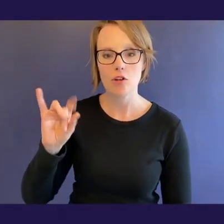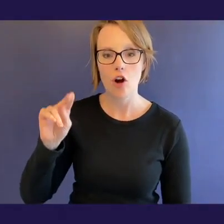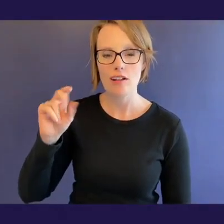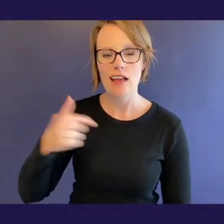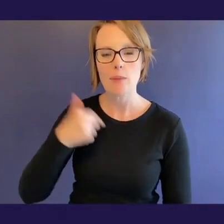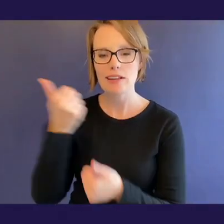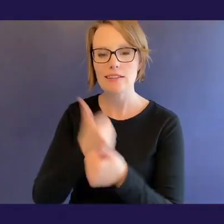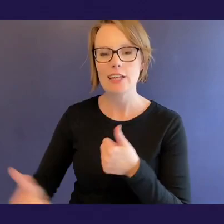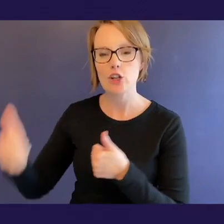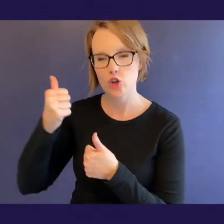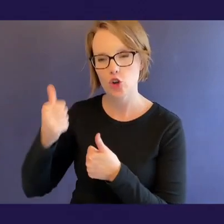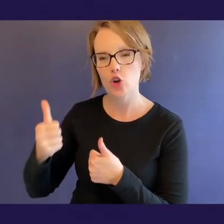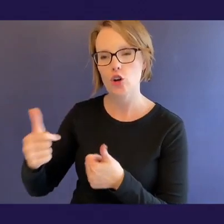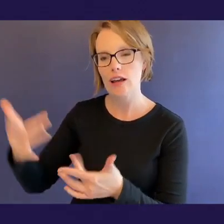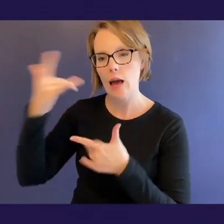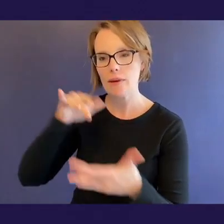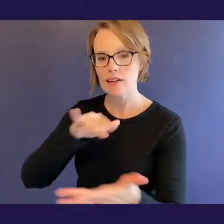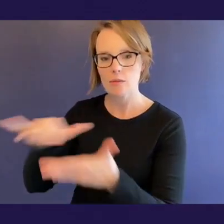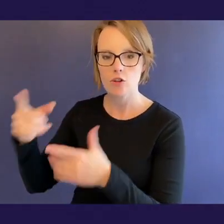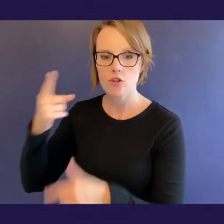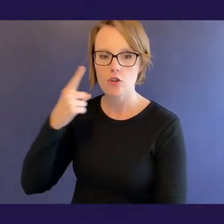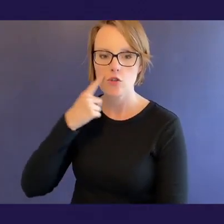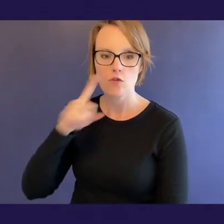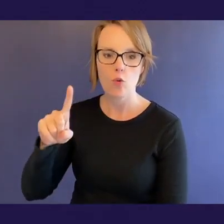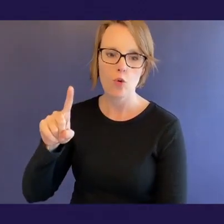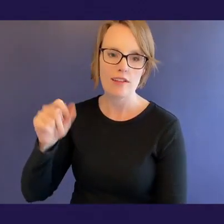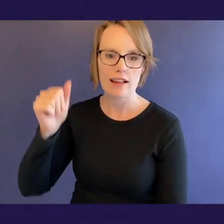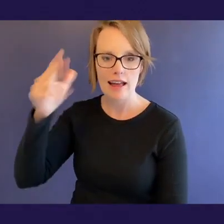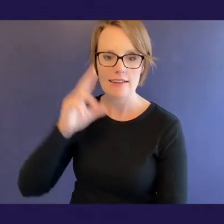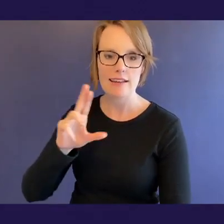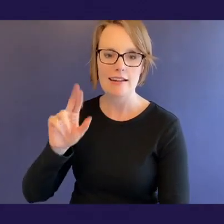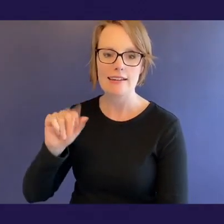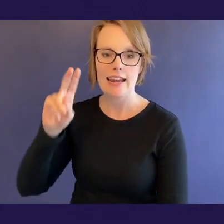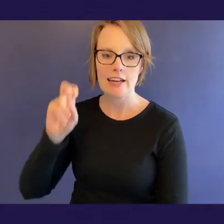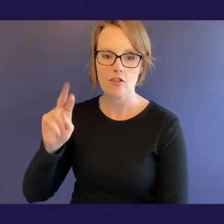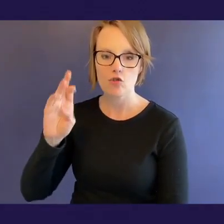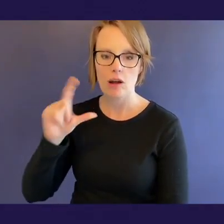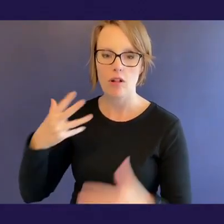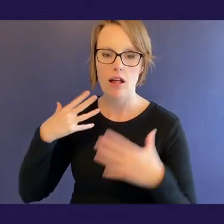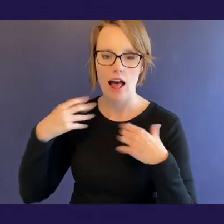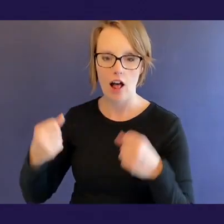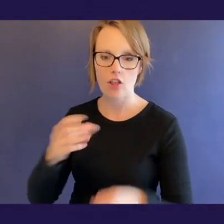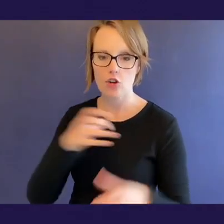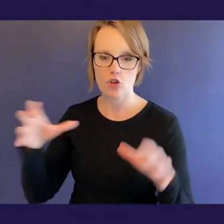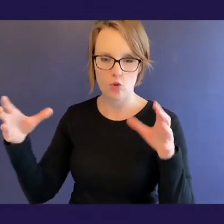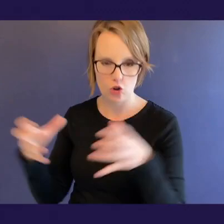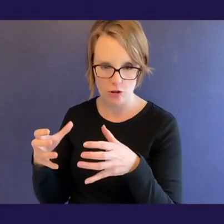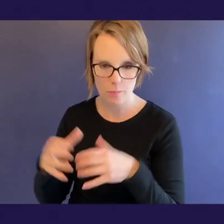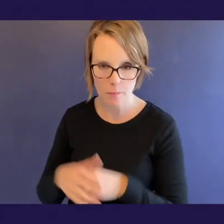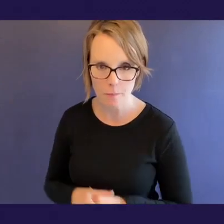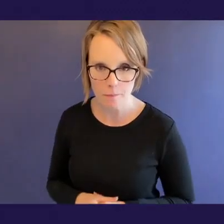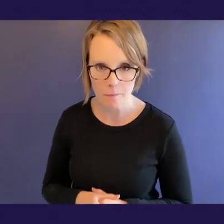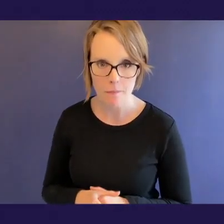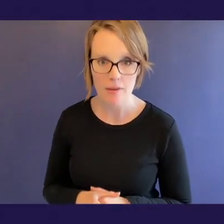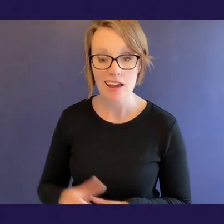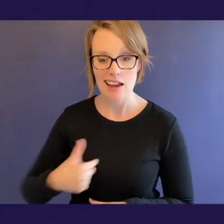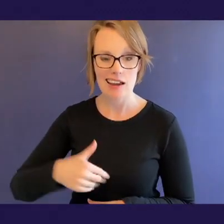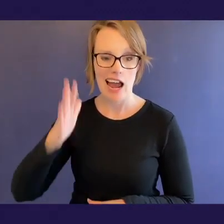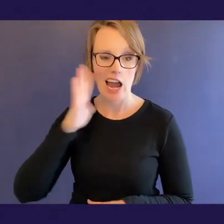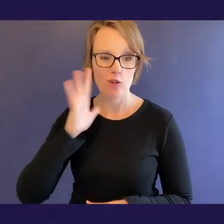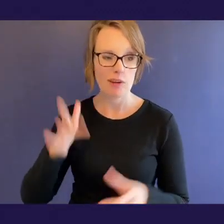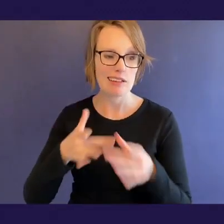epidemiologist at the Alaska Native Tribal Health Consortium in Anchorage, Alaska. And I will be facilitating this discussion